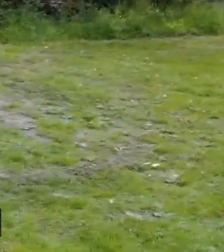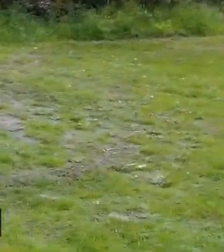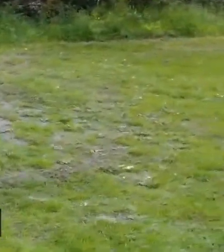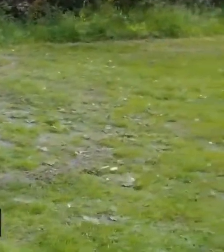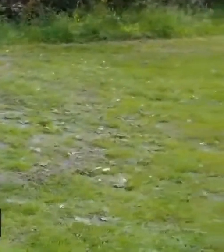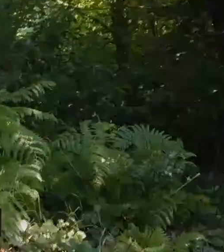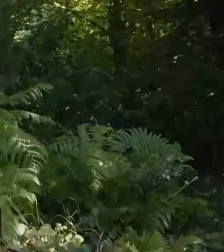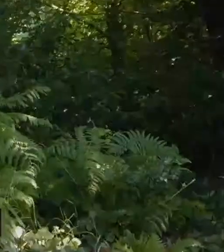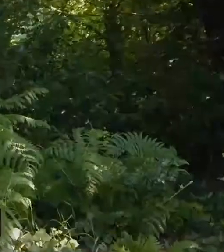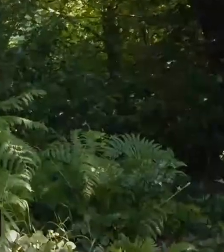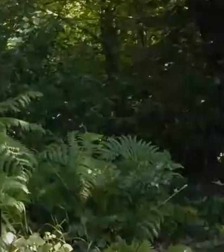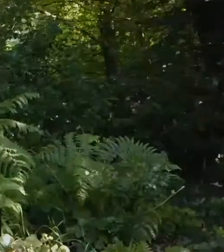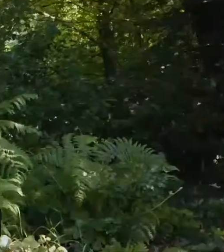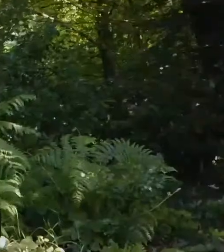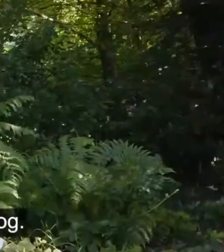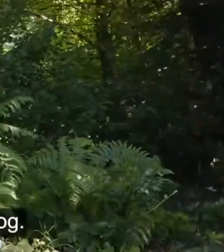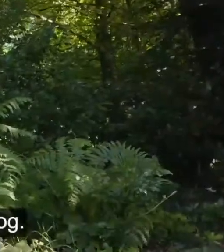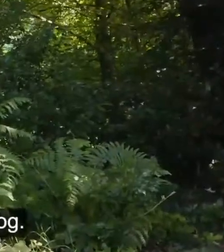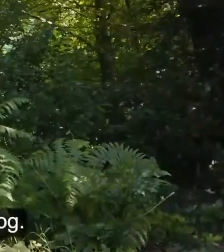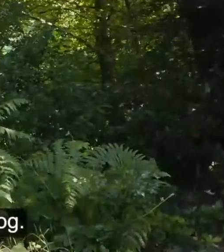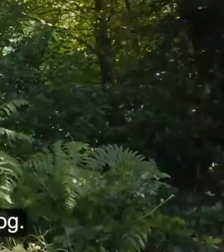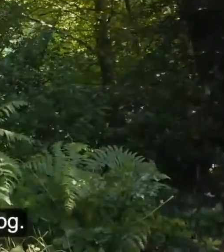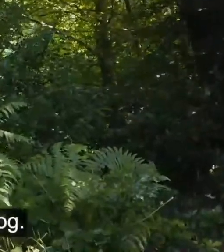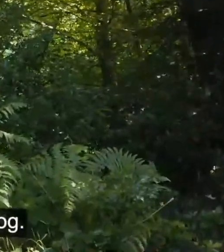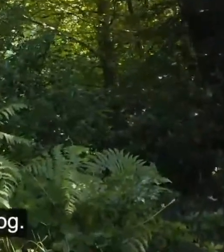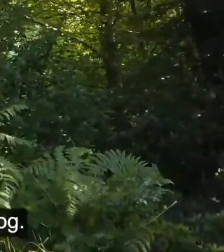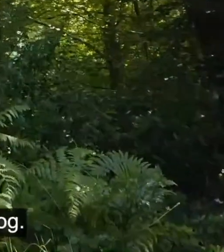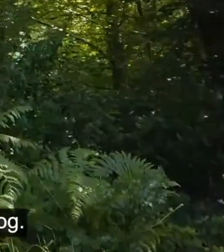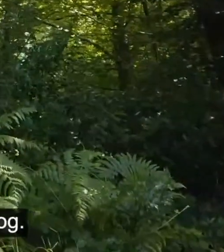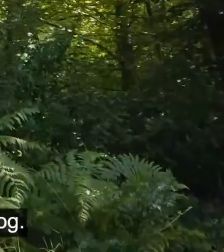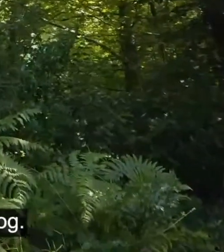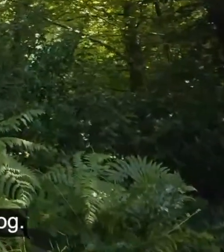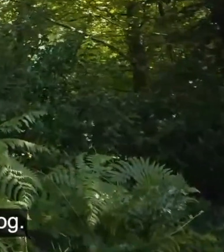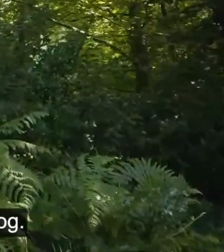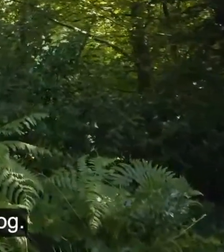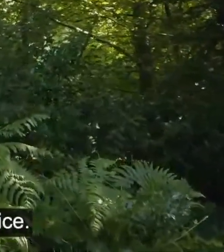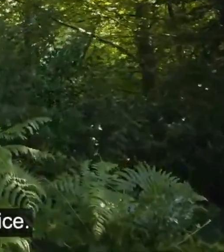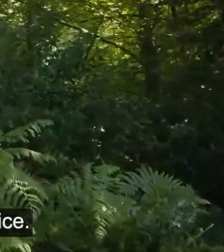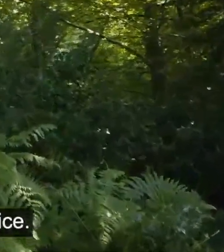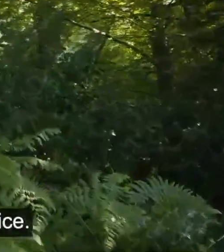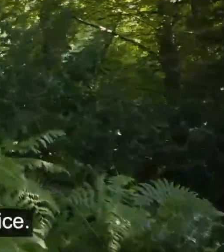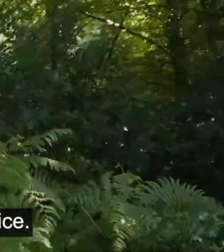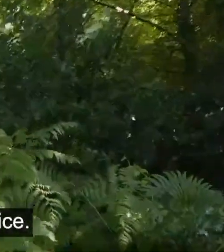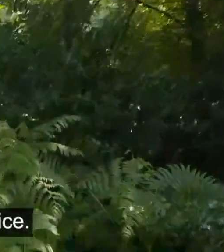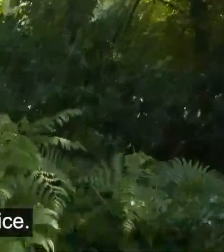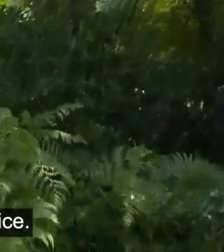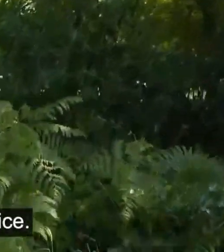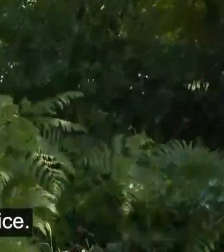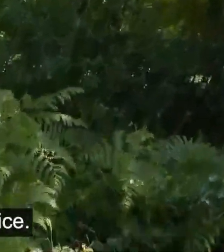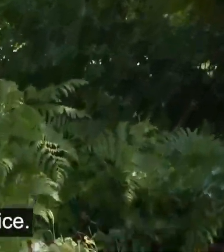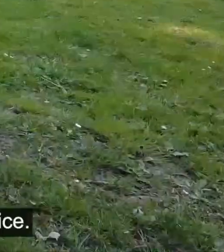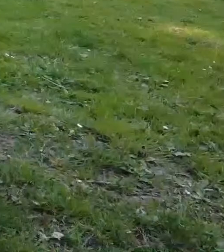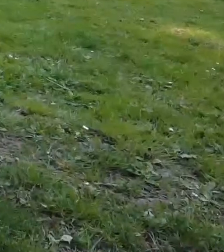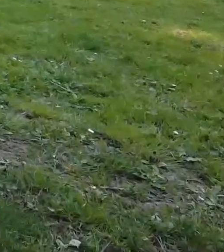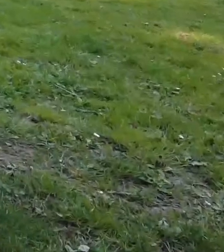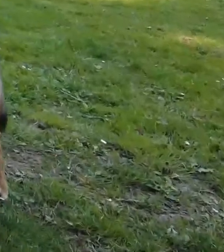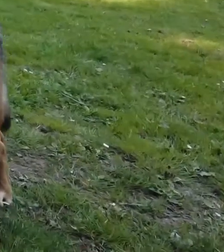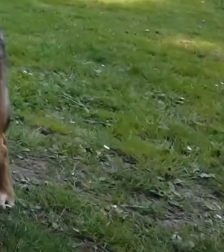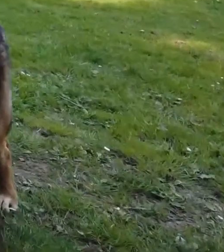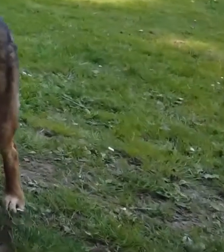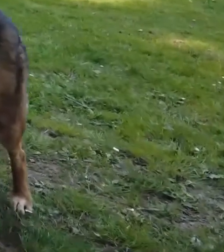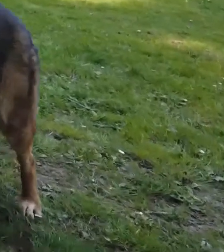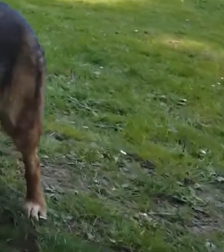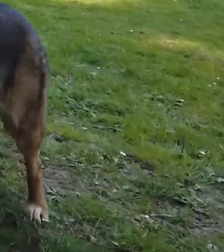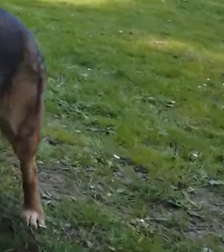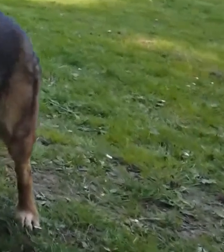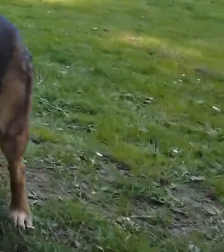and yeah, she's doing really well, and she is loving life as a working dog, so they definitely made the right choice. So when I